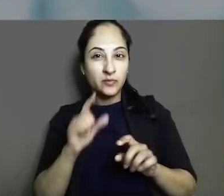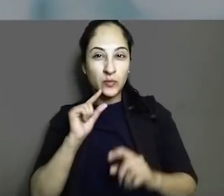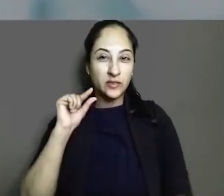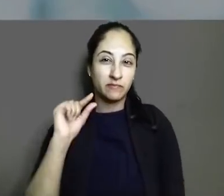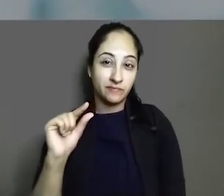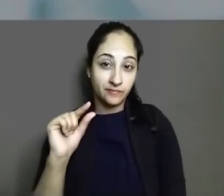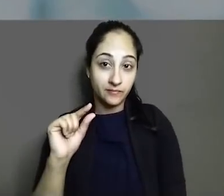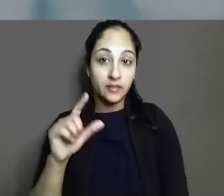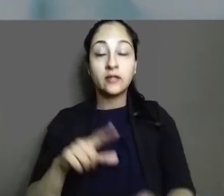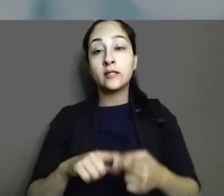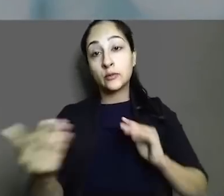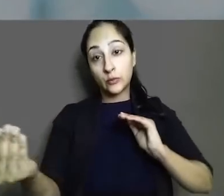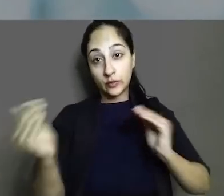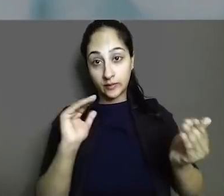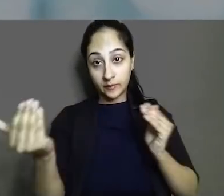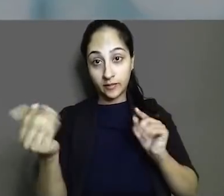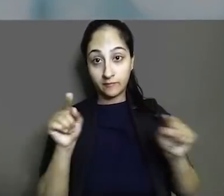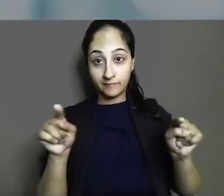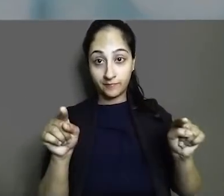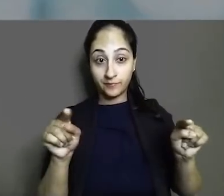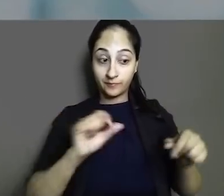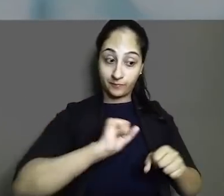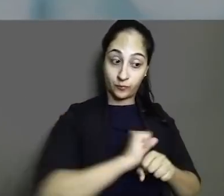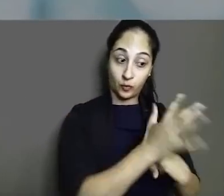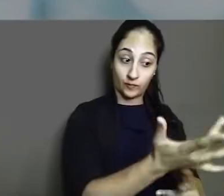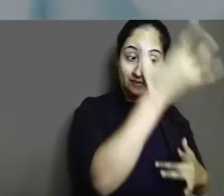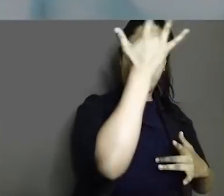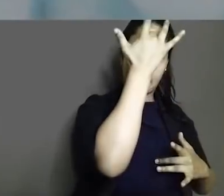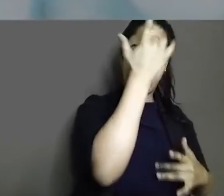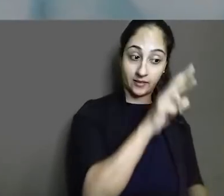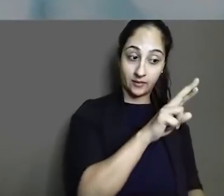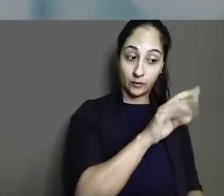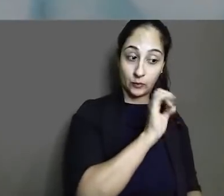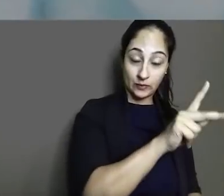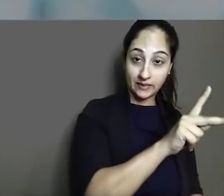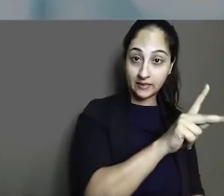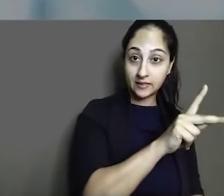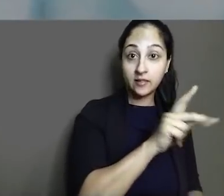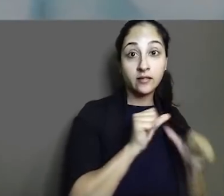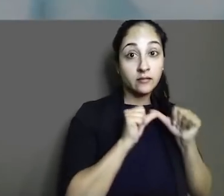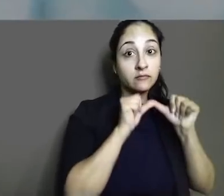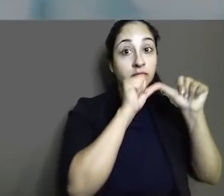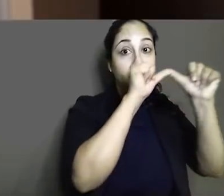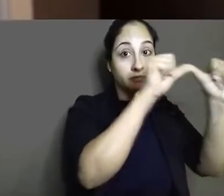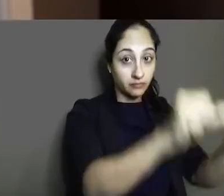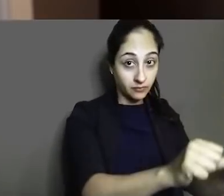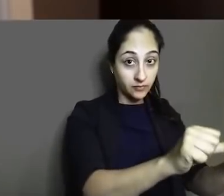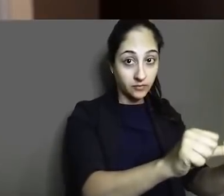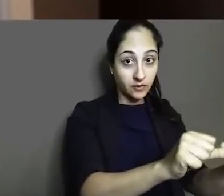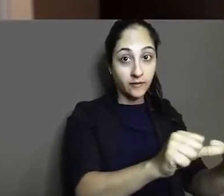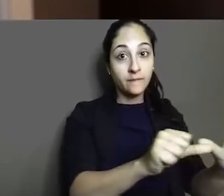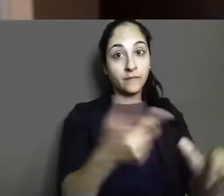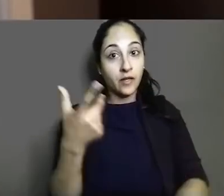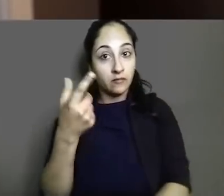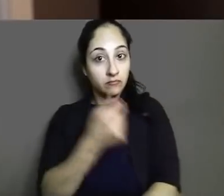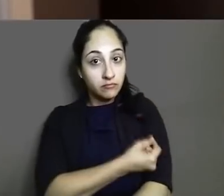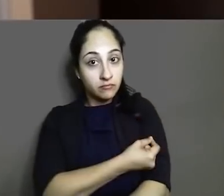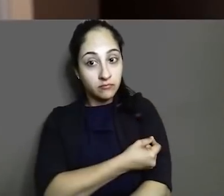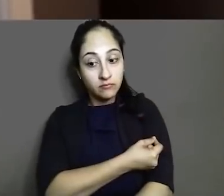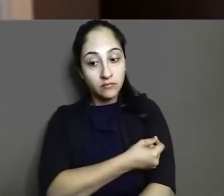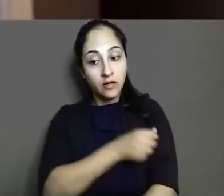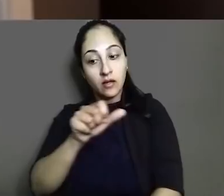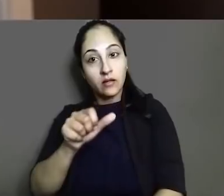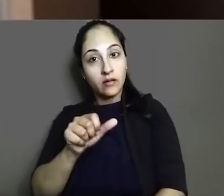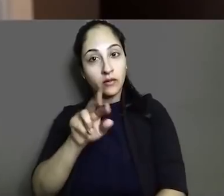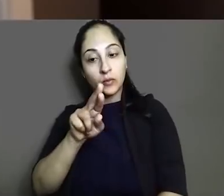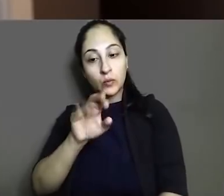Okay, well, thank you so much for that, and we'll come back to you for some more questions as we continue our discussion here. But I want to move on to talking about getting